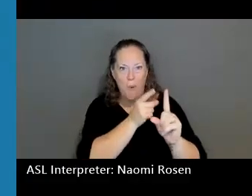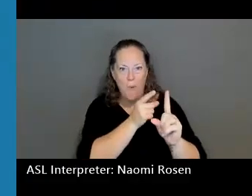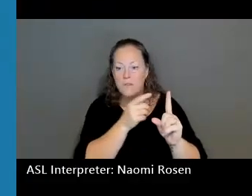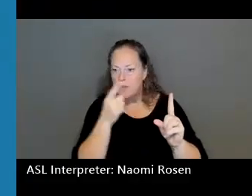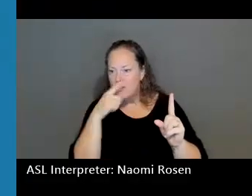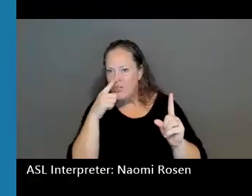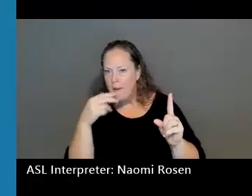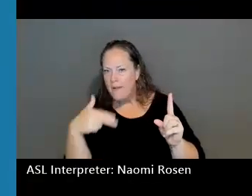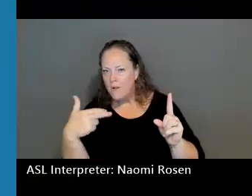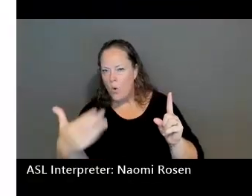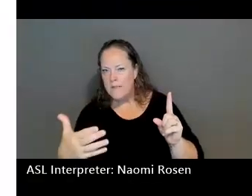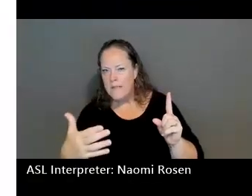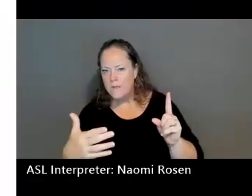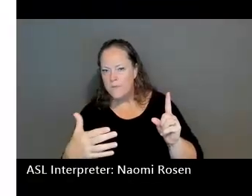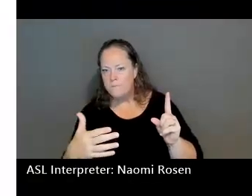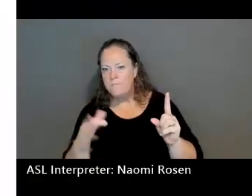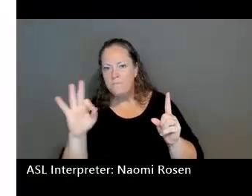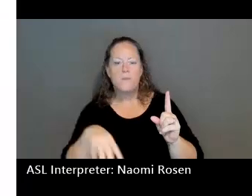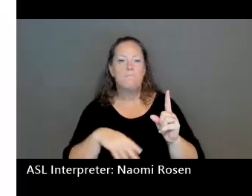one.